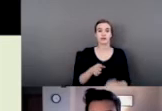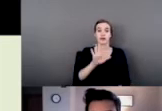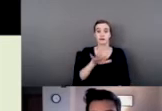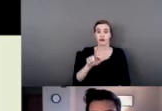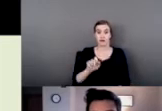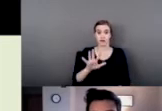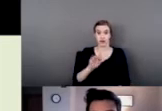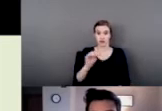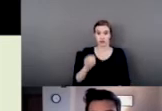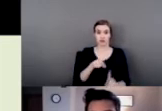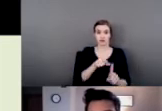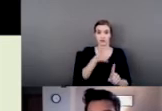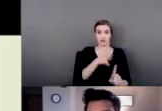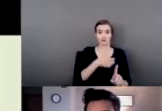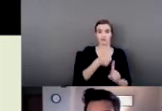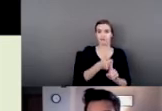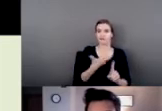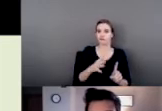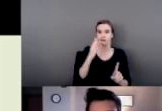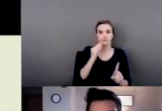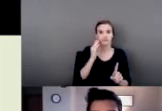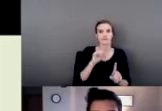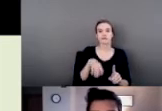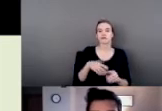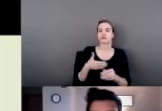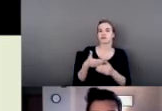55.5% had experienced physical intimate partner violence,